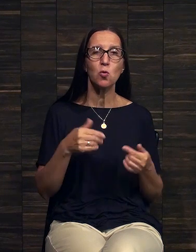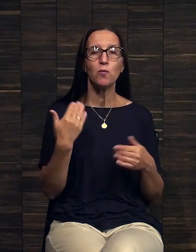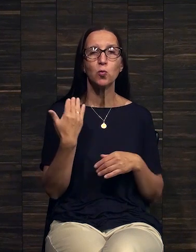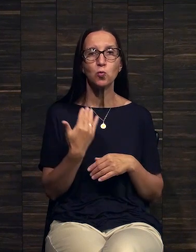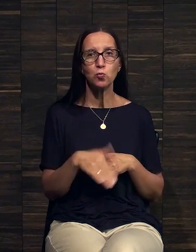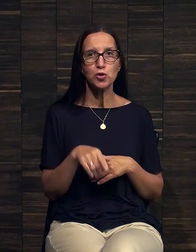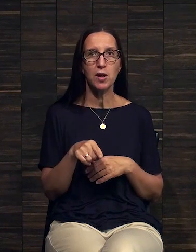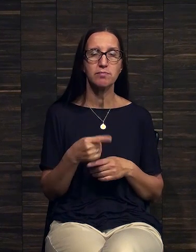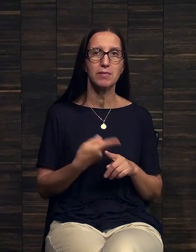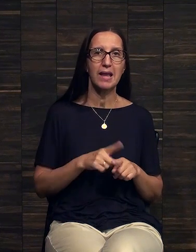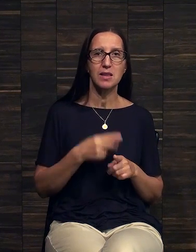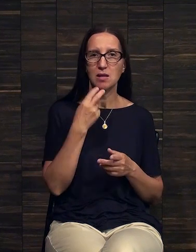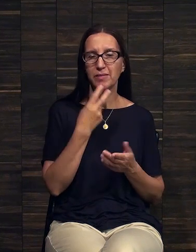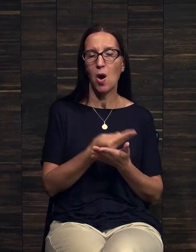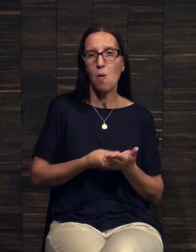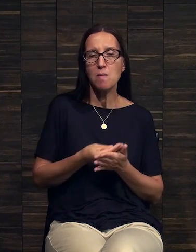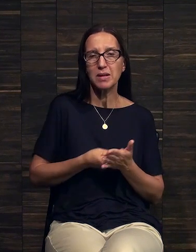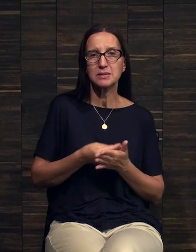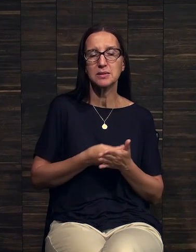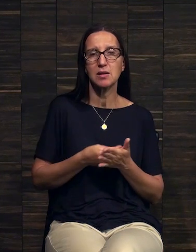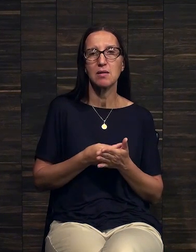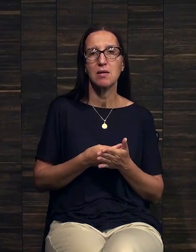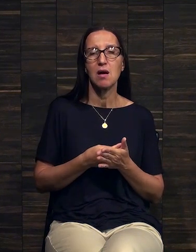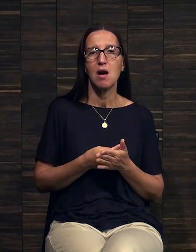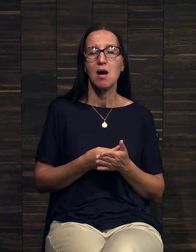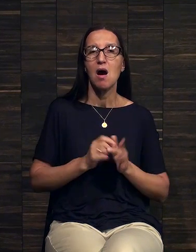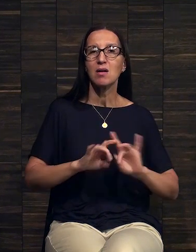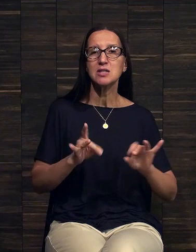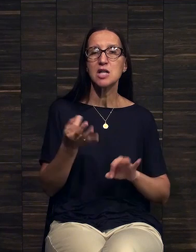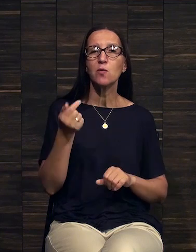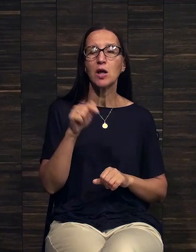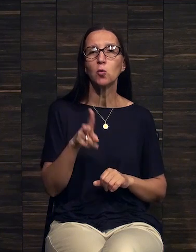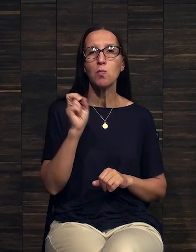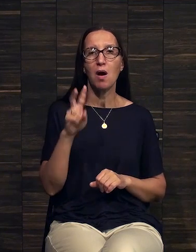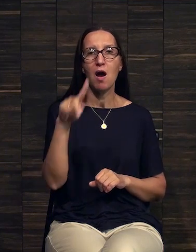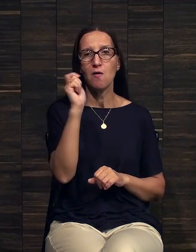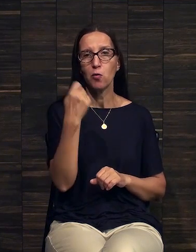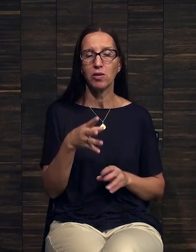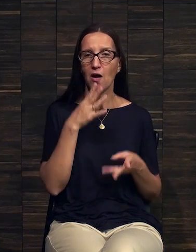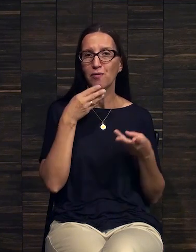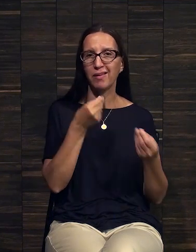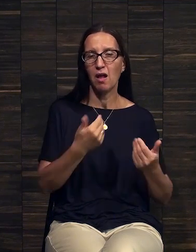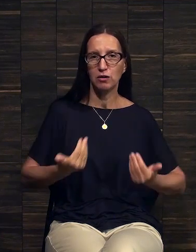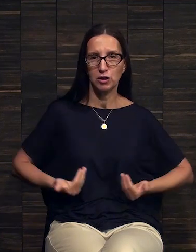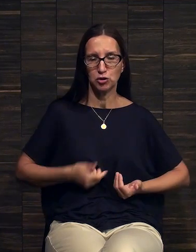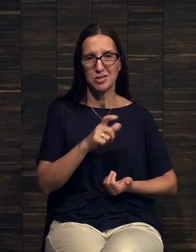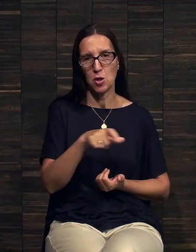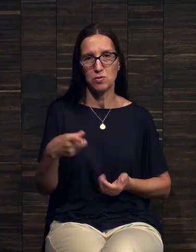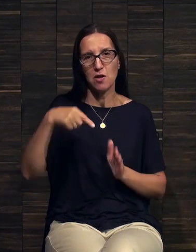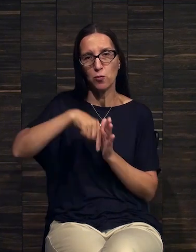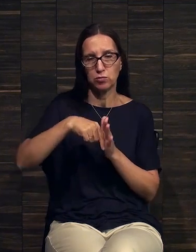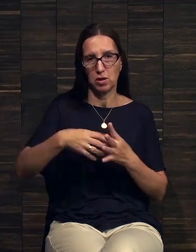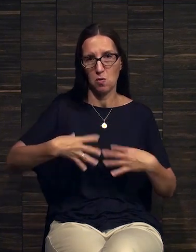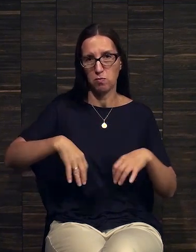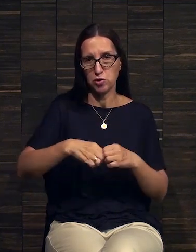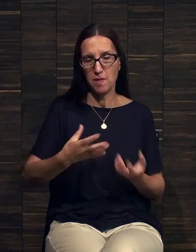are just reactive. They respond to how the war influences life